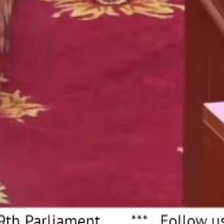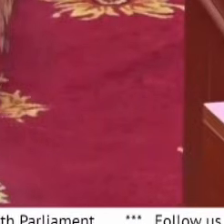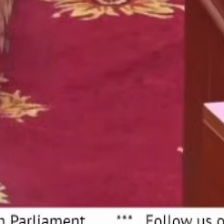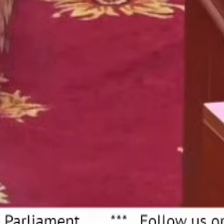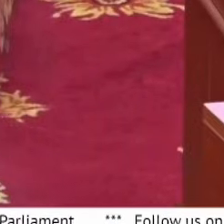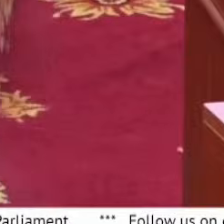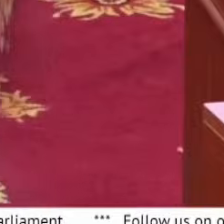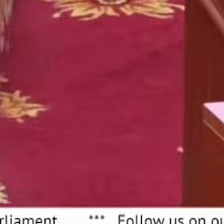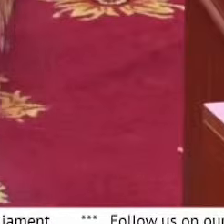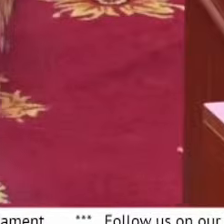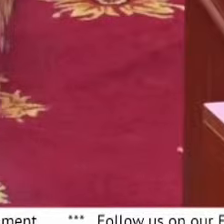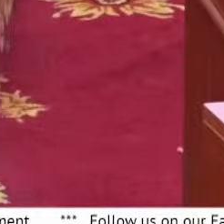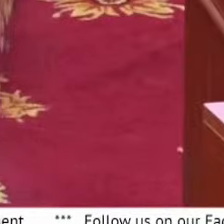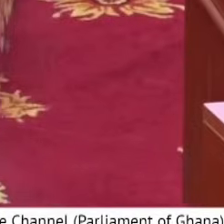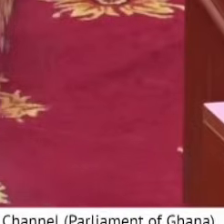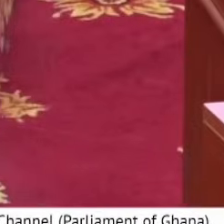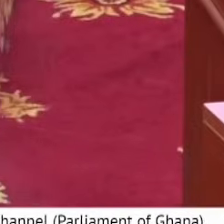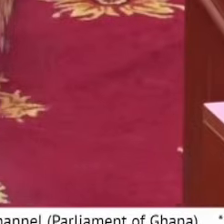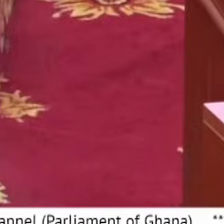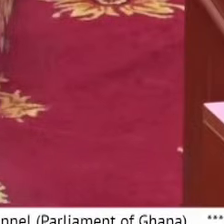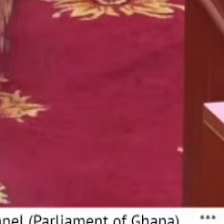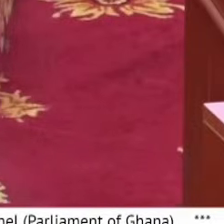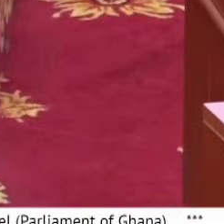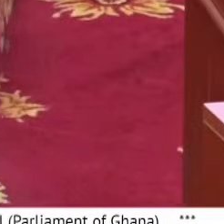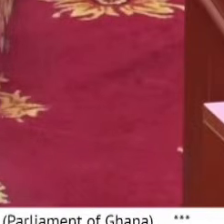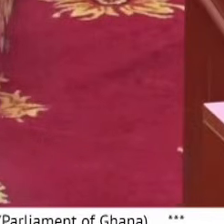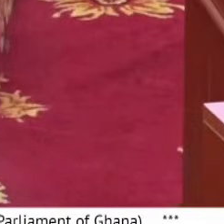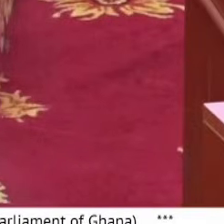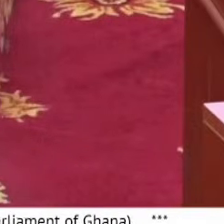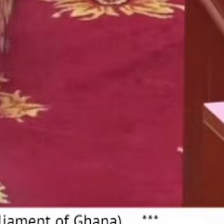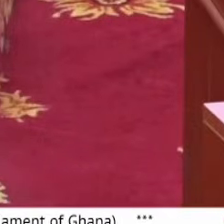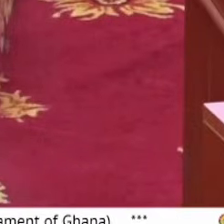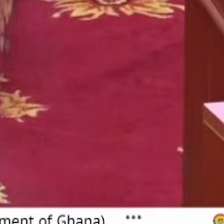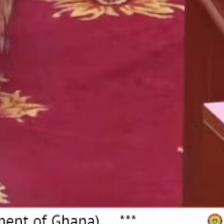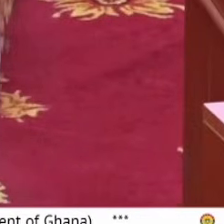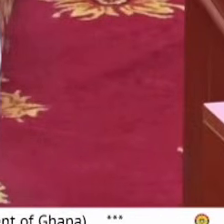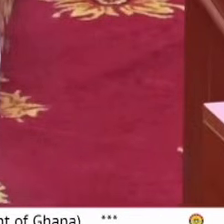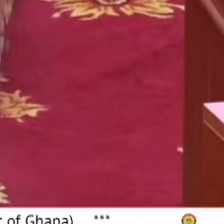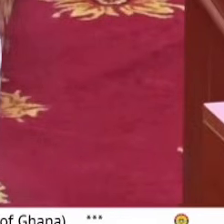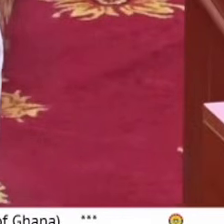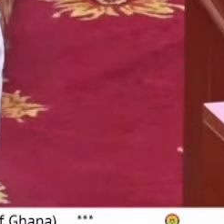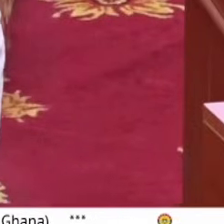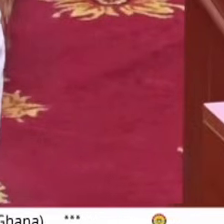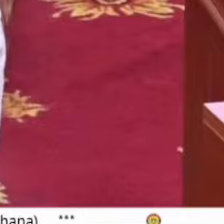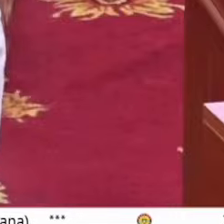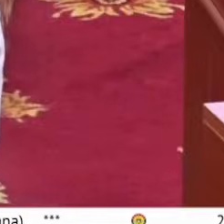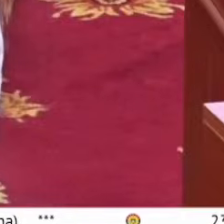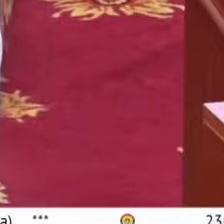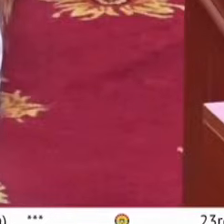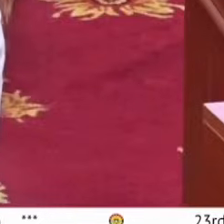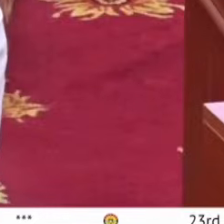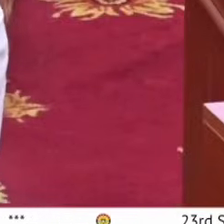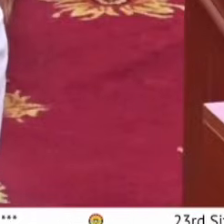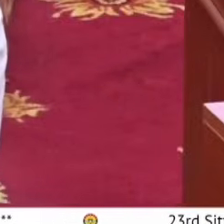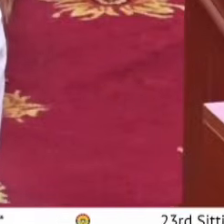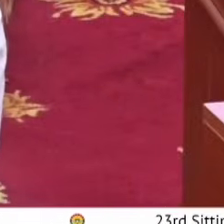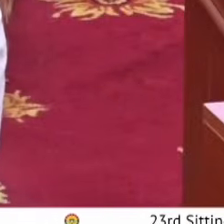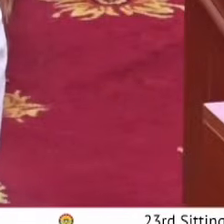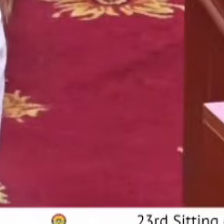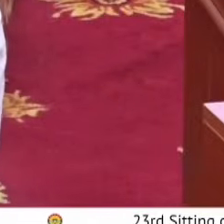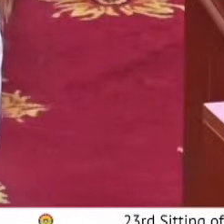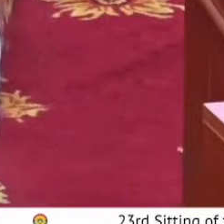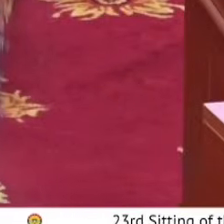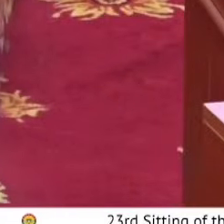In July 2021, Ghana and 2023, a technical implementation committee was